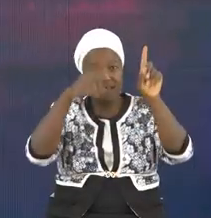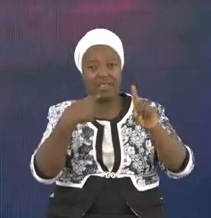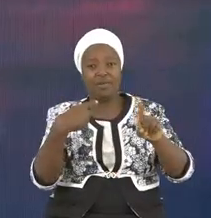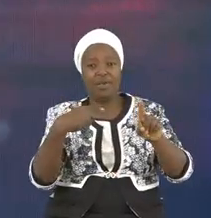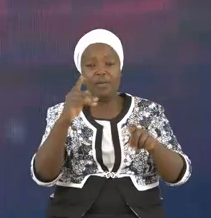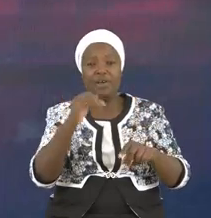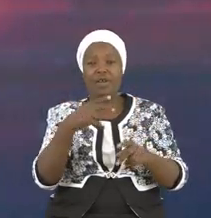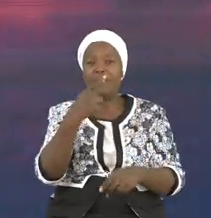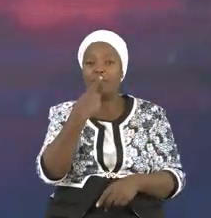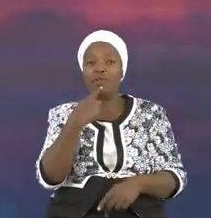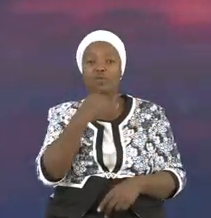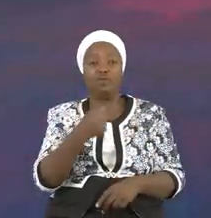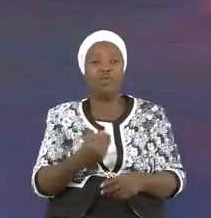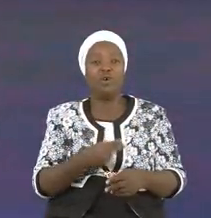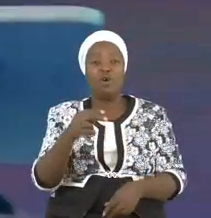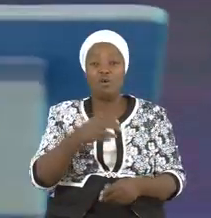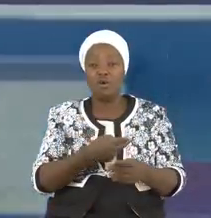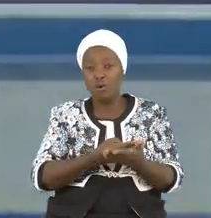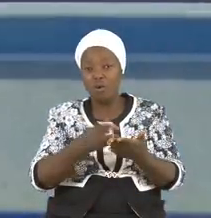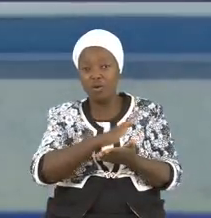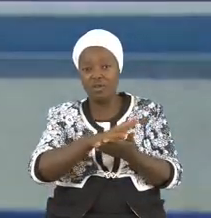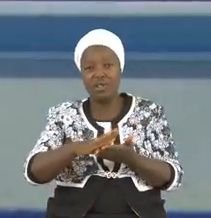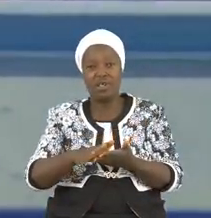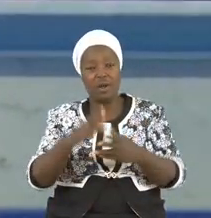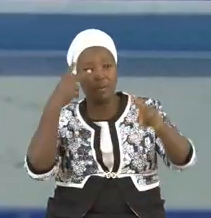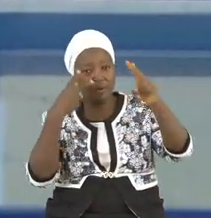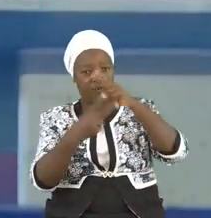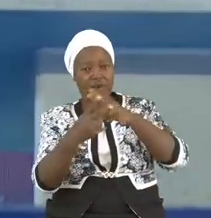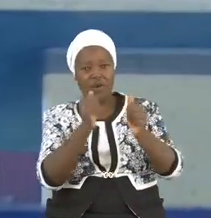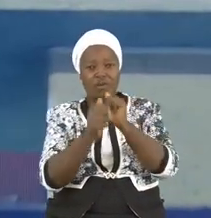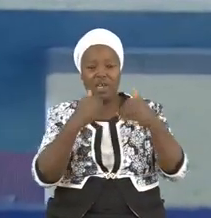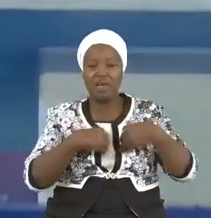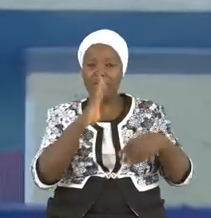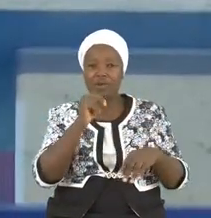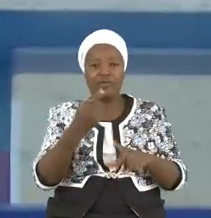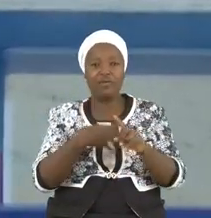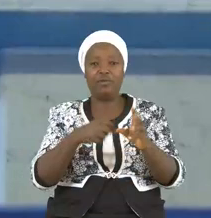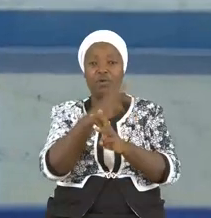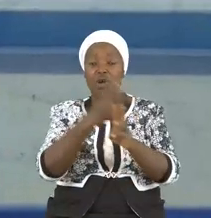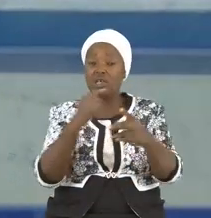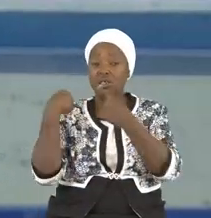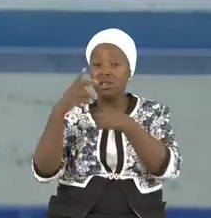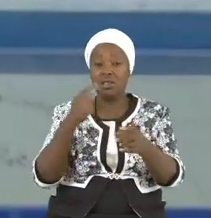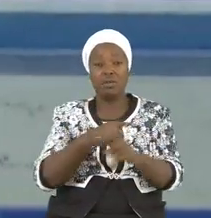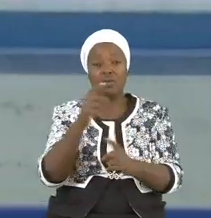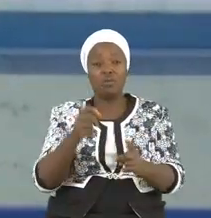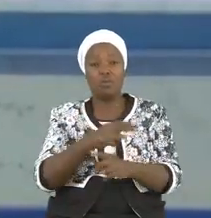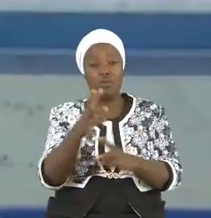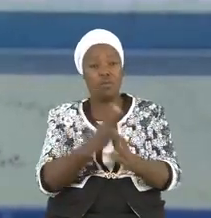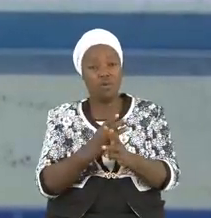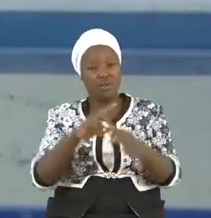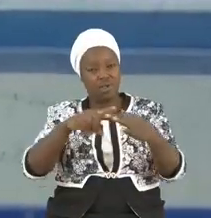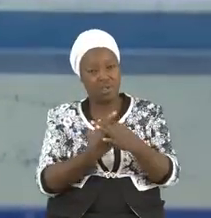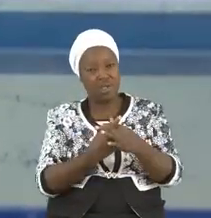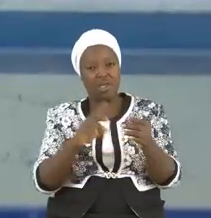prophets, which have been from the world since the world began. Then in verse 71,